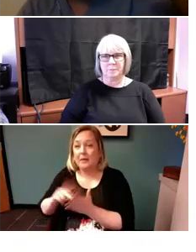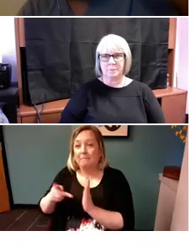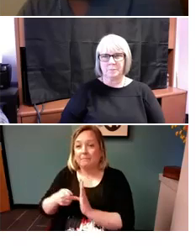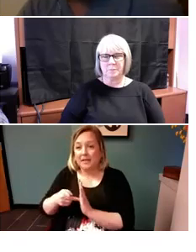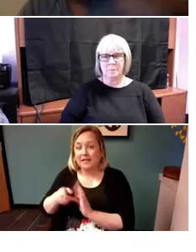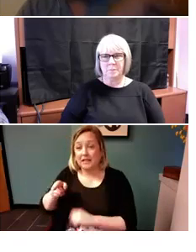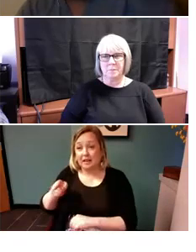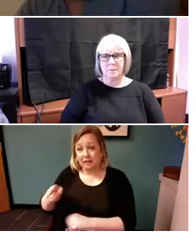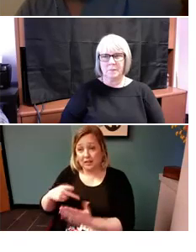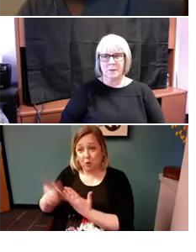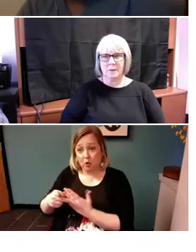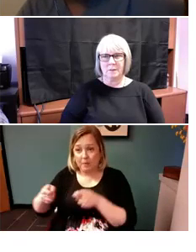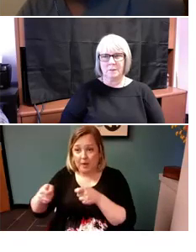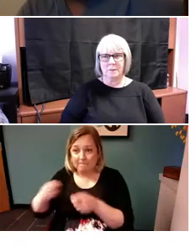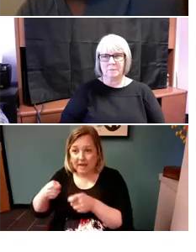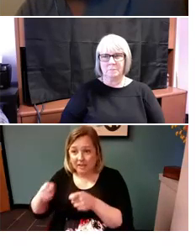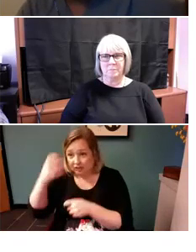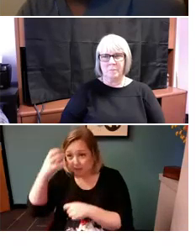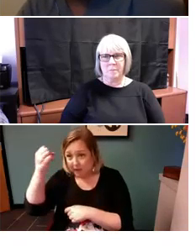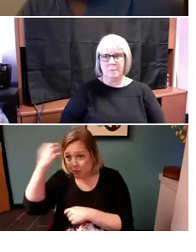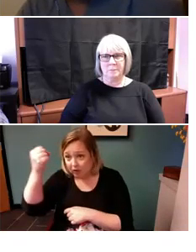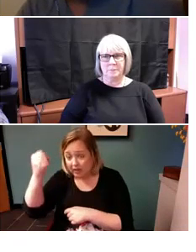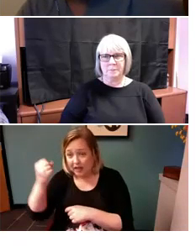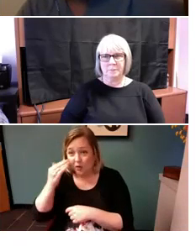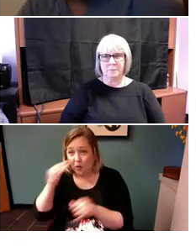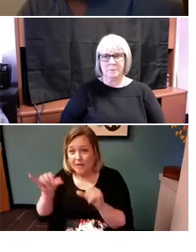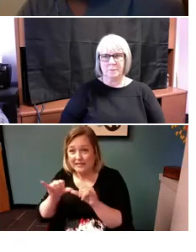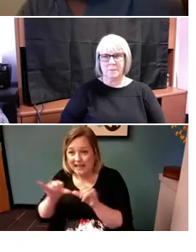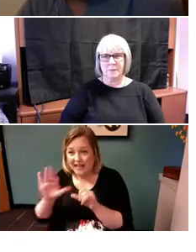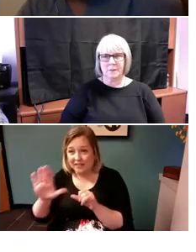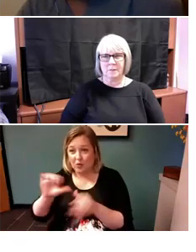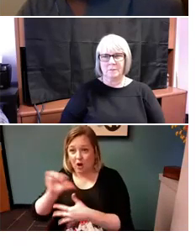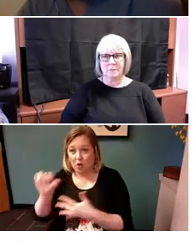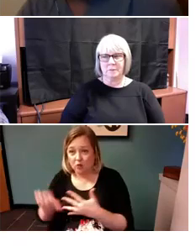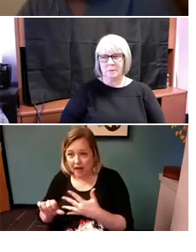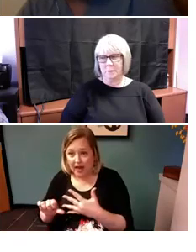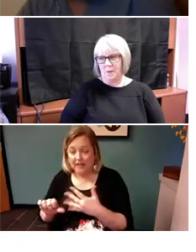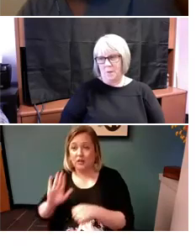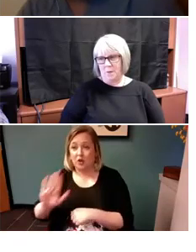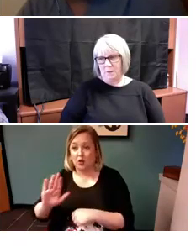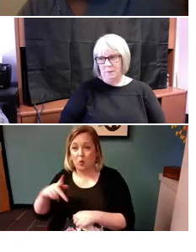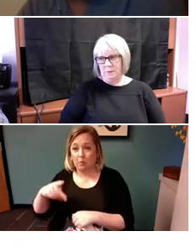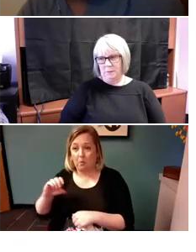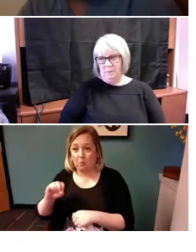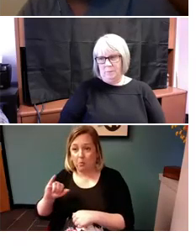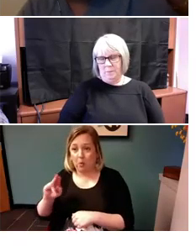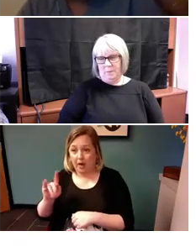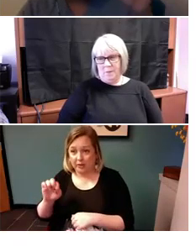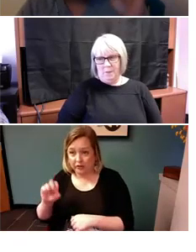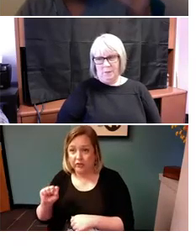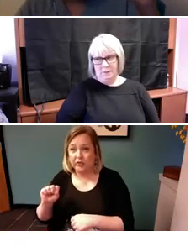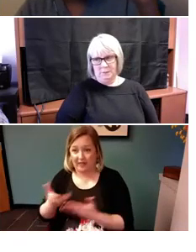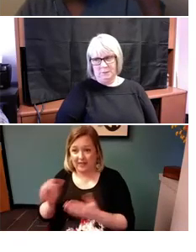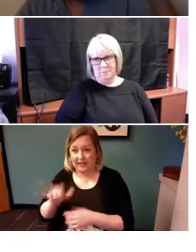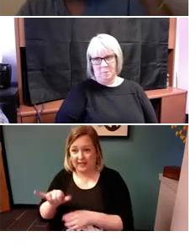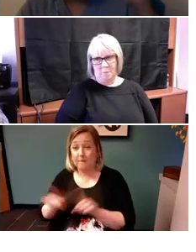memory, the size of your arrays, pointers, and things like that. But it also basically interprets